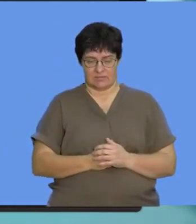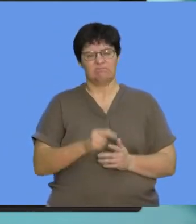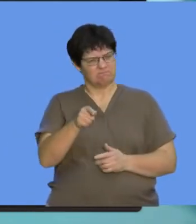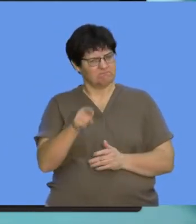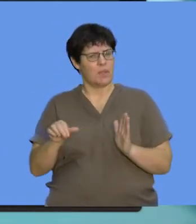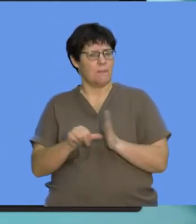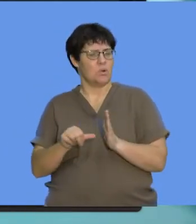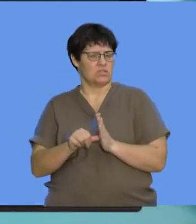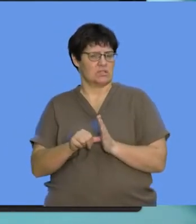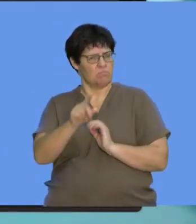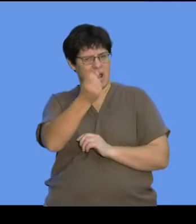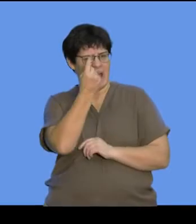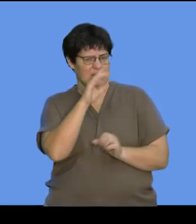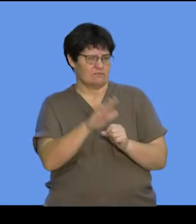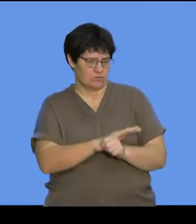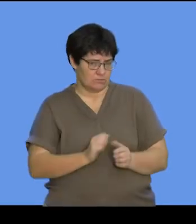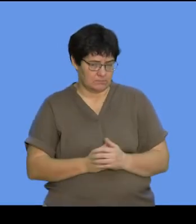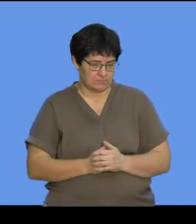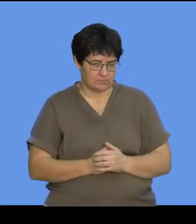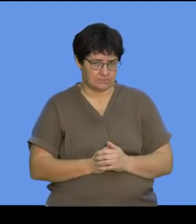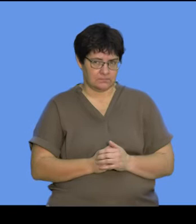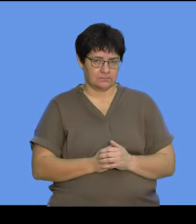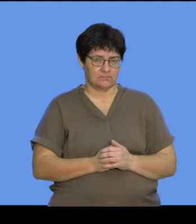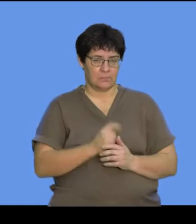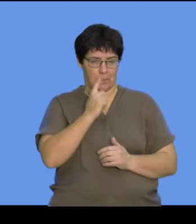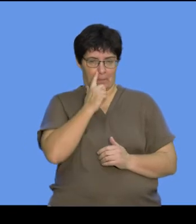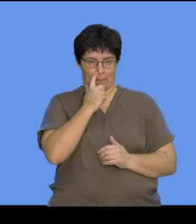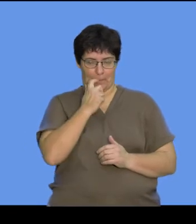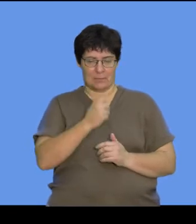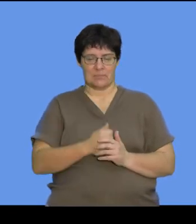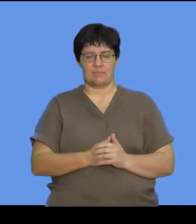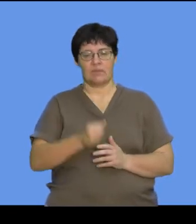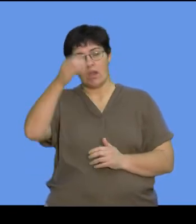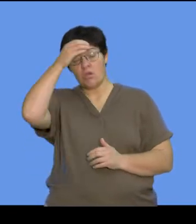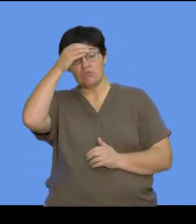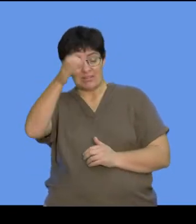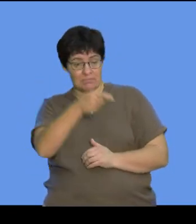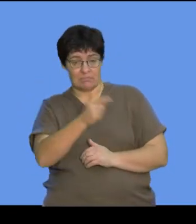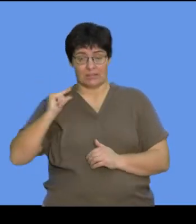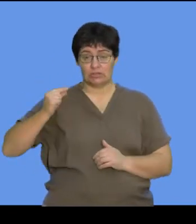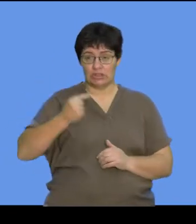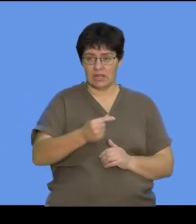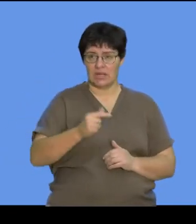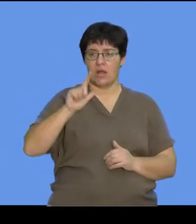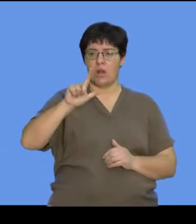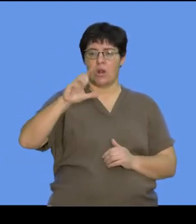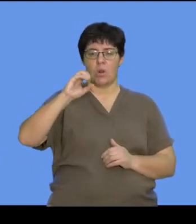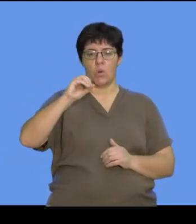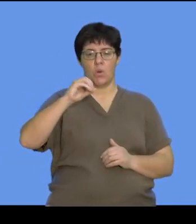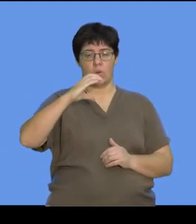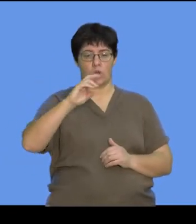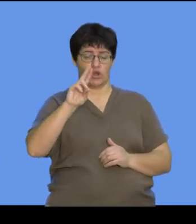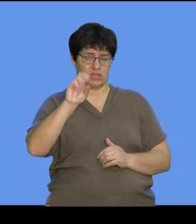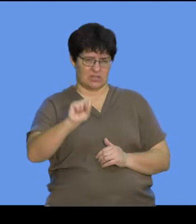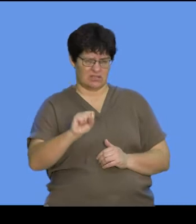that's important in us understanding how genes carry out their functions. the concept of a gene locus.